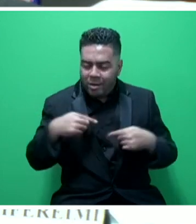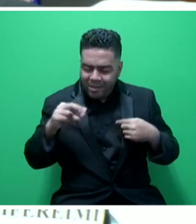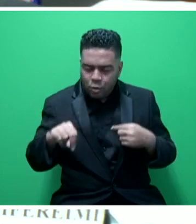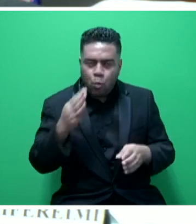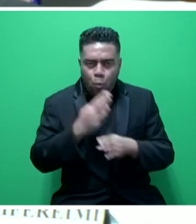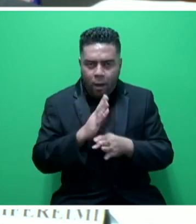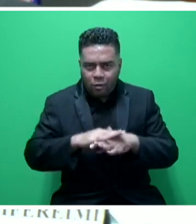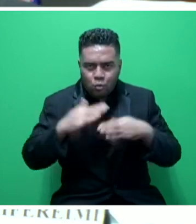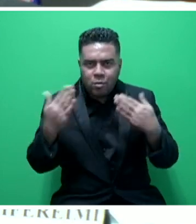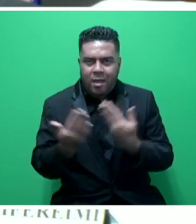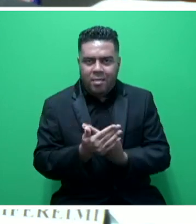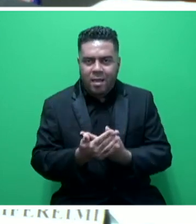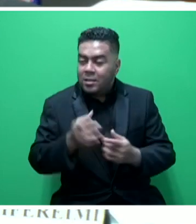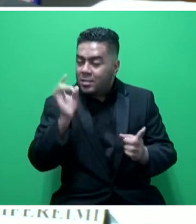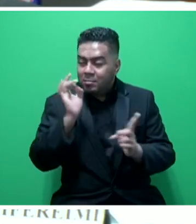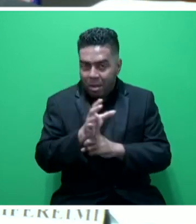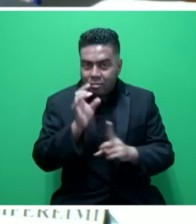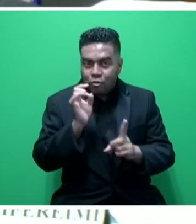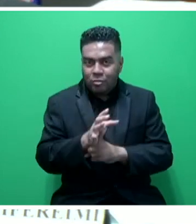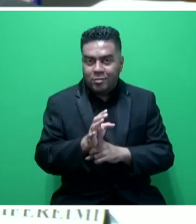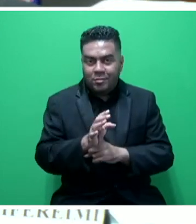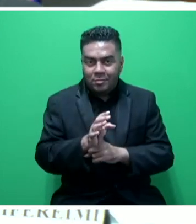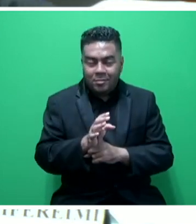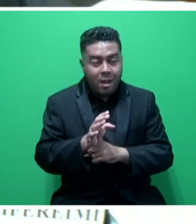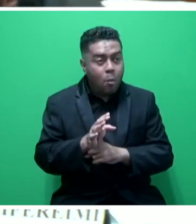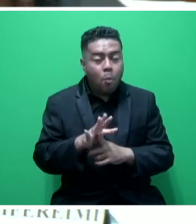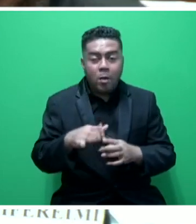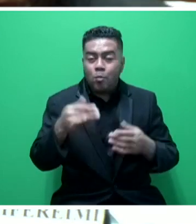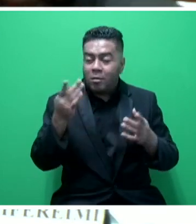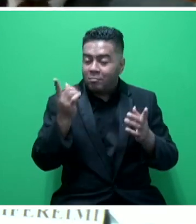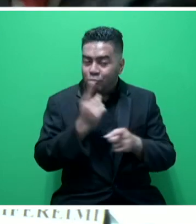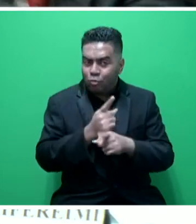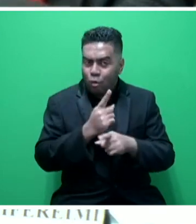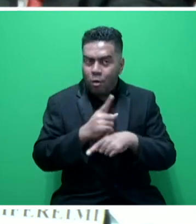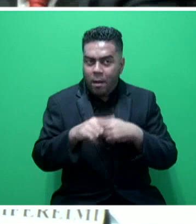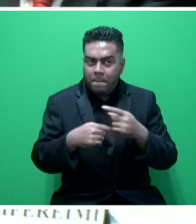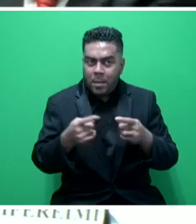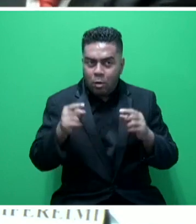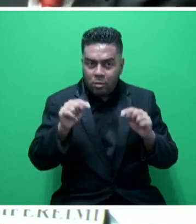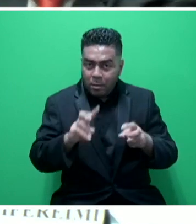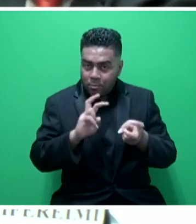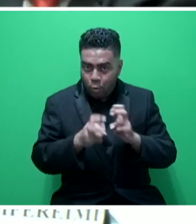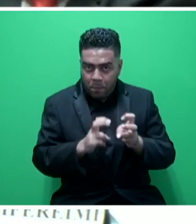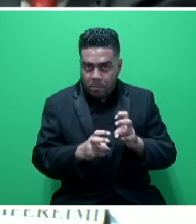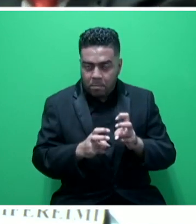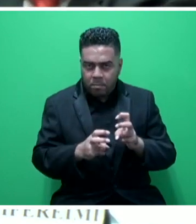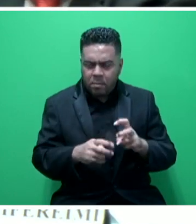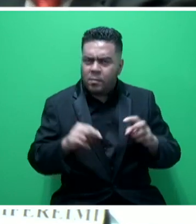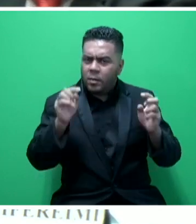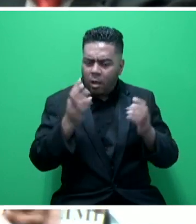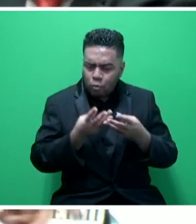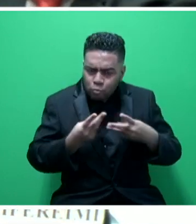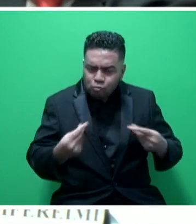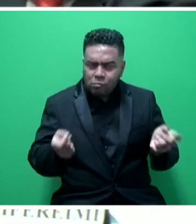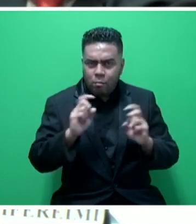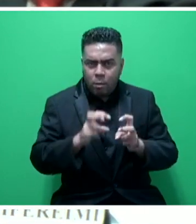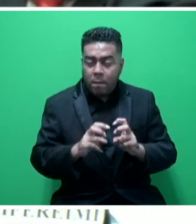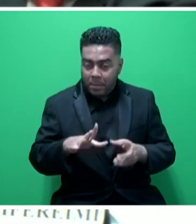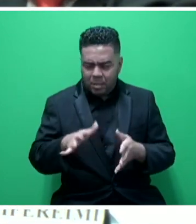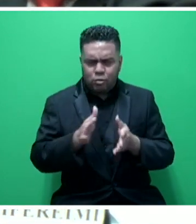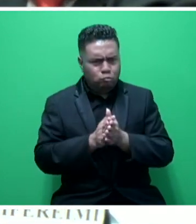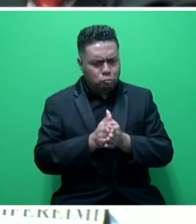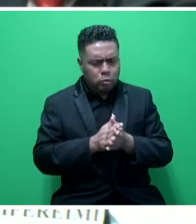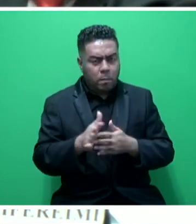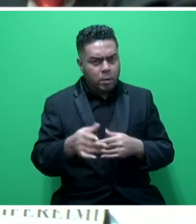together, particularly if we are to address this problem. But it would be interesting, Mr. Speaker, sir, given the